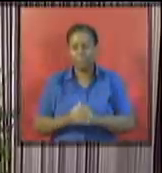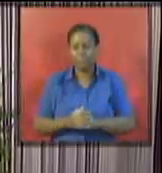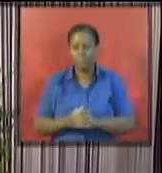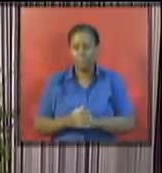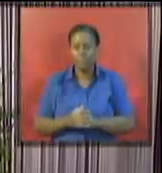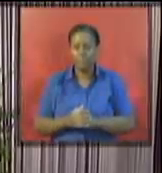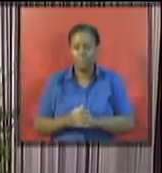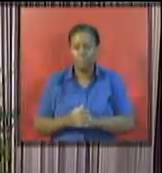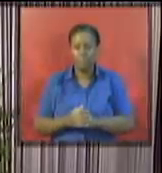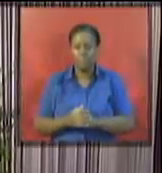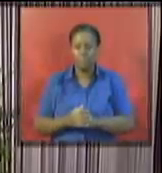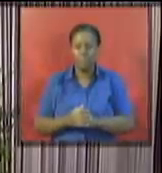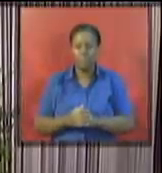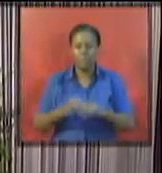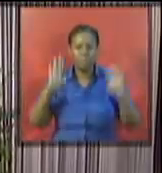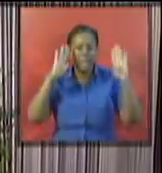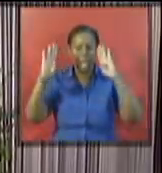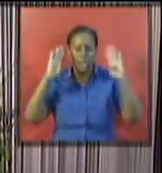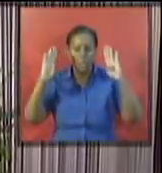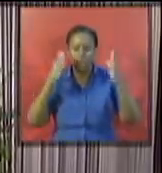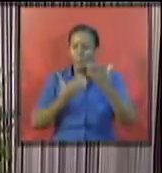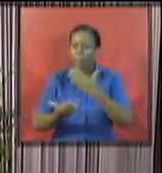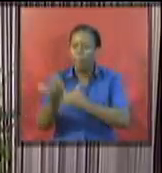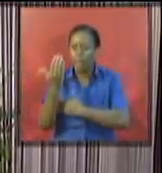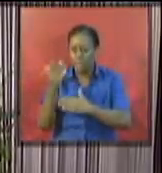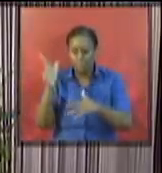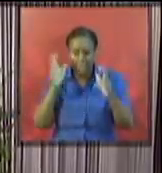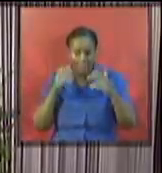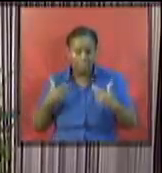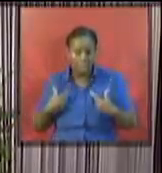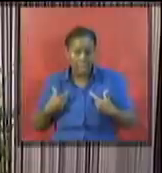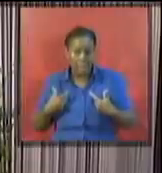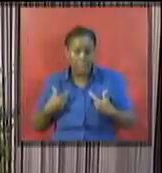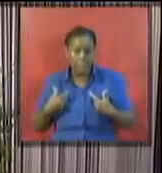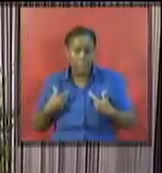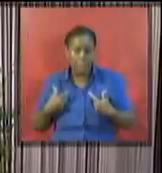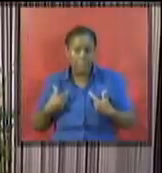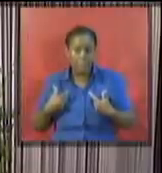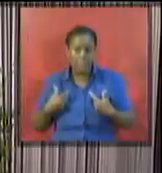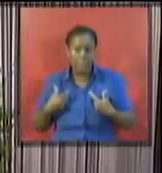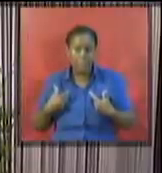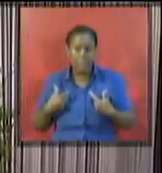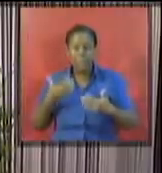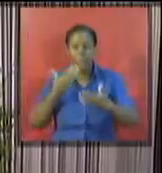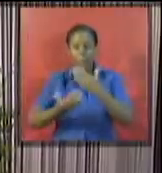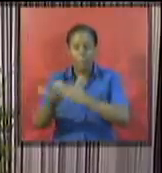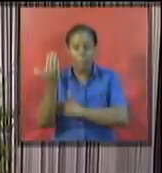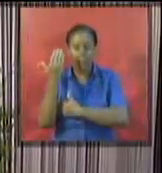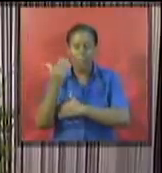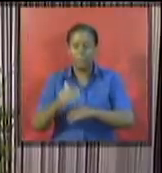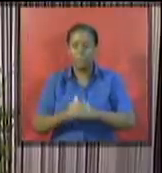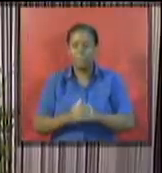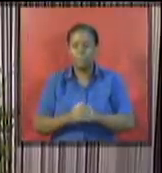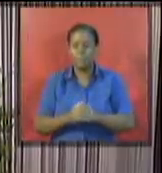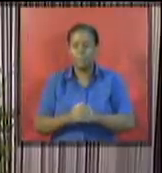Hello, good morning. Can you hear me? Morning, yes. Morning. Yes, we can. Yes, good morning. Blue Next Devo here from 91.9 FM. Just